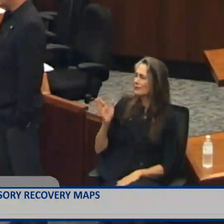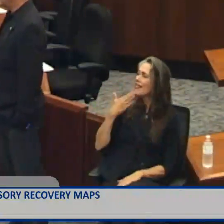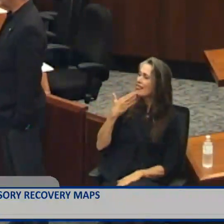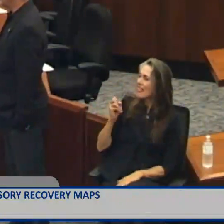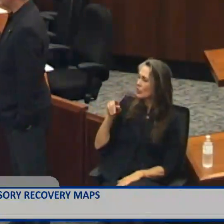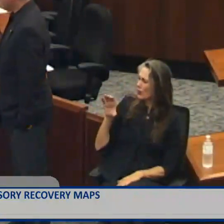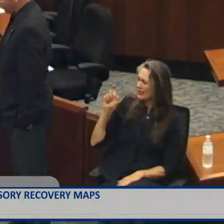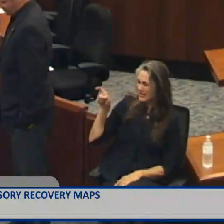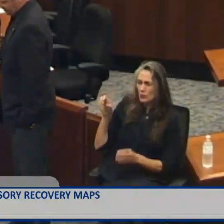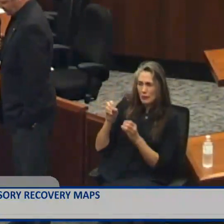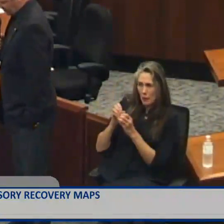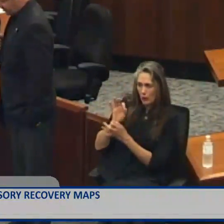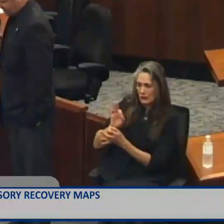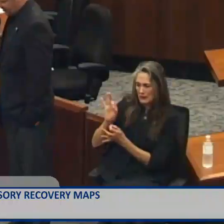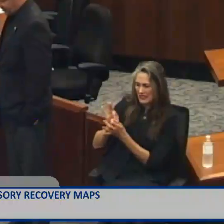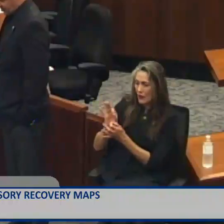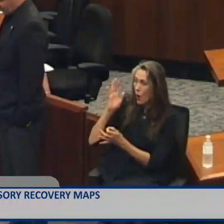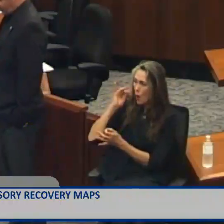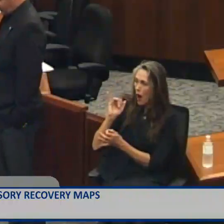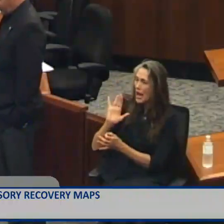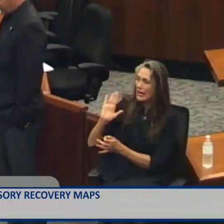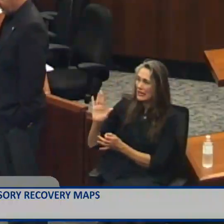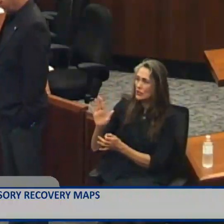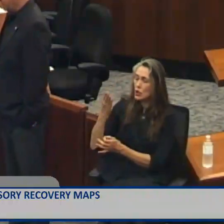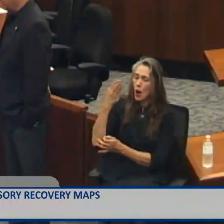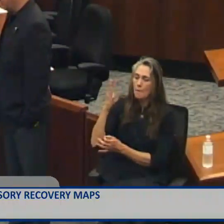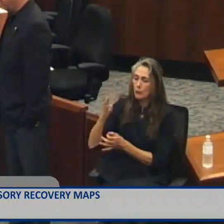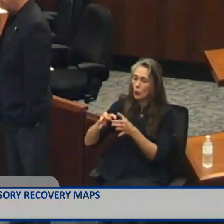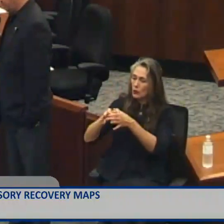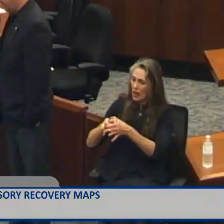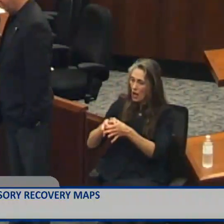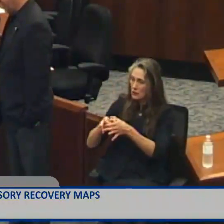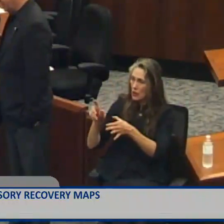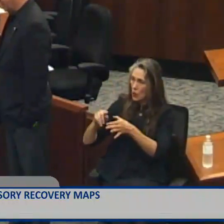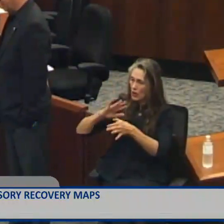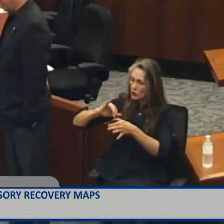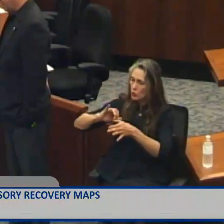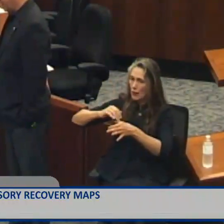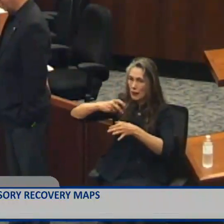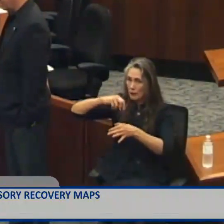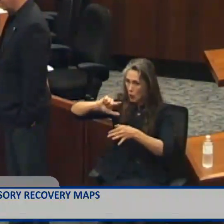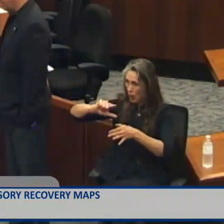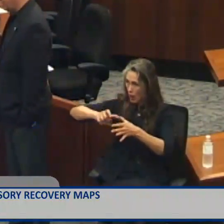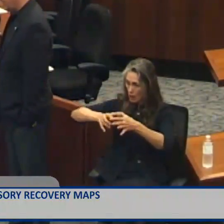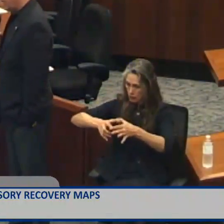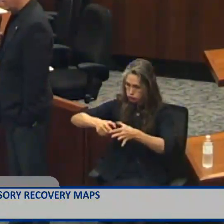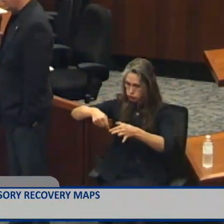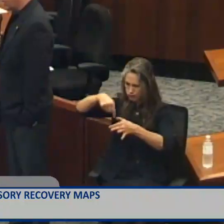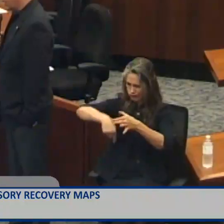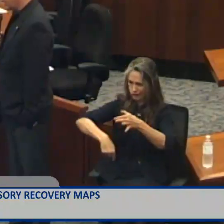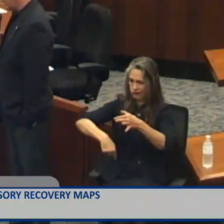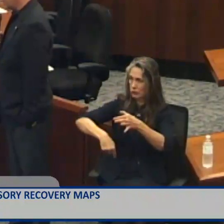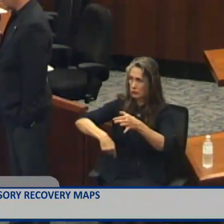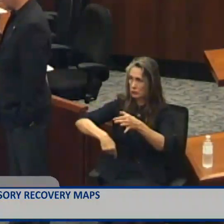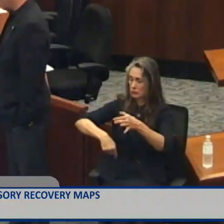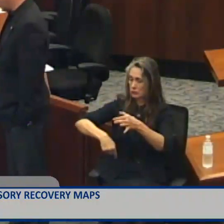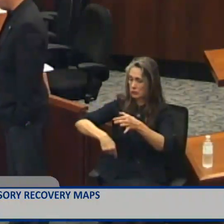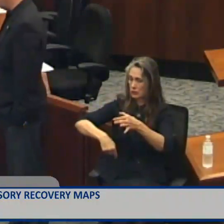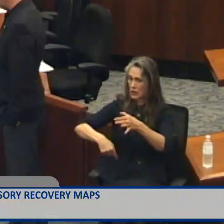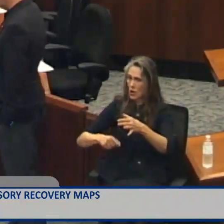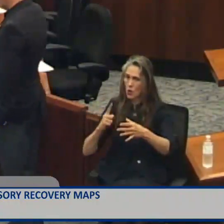in the short term, let's say now, and as you mentioned, I'll be down in Santa Barbara on